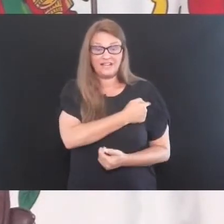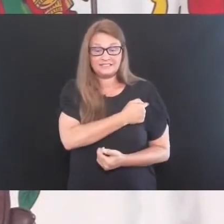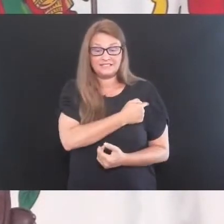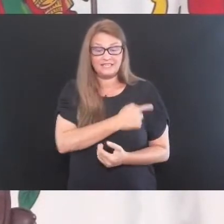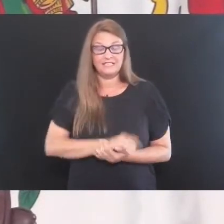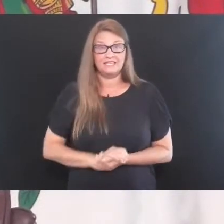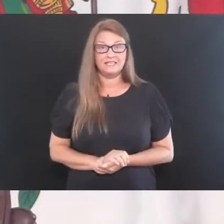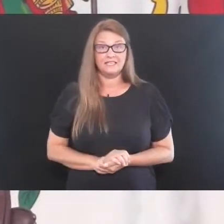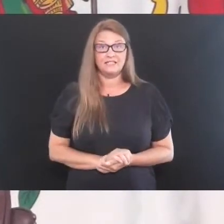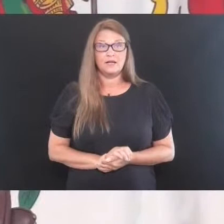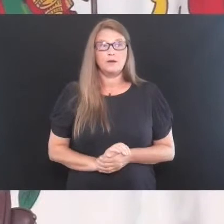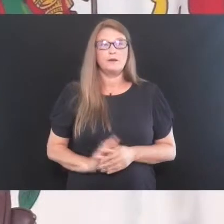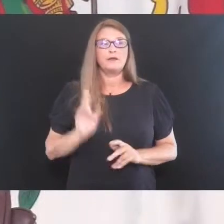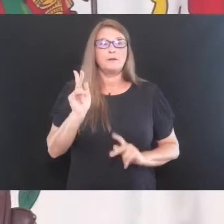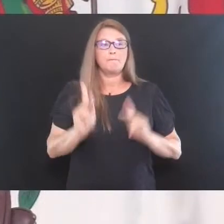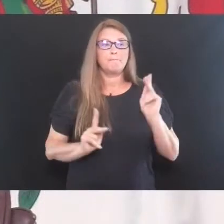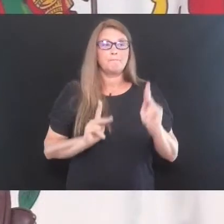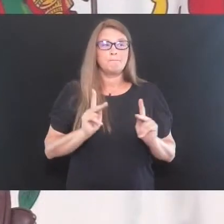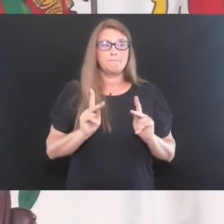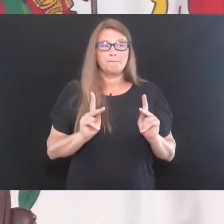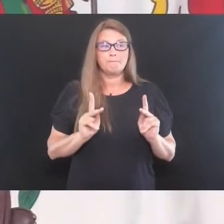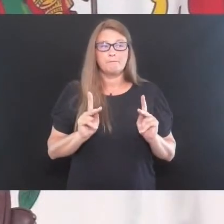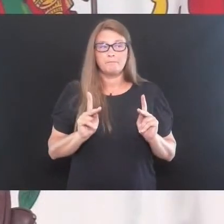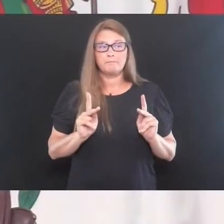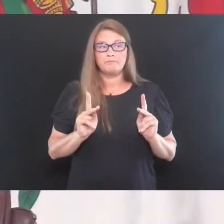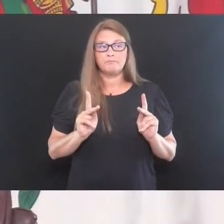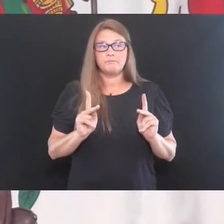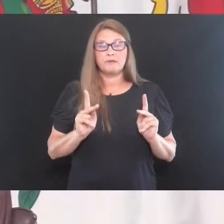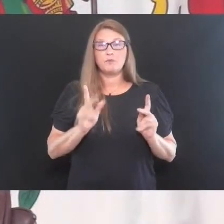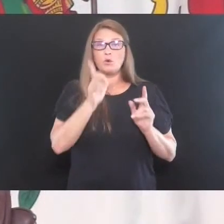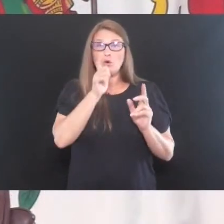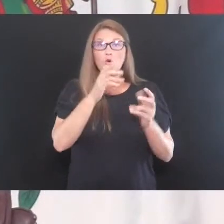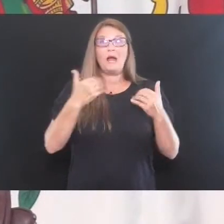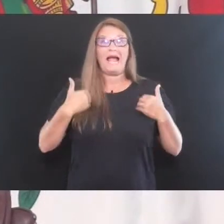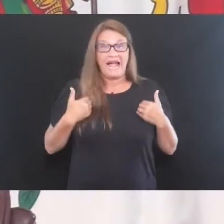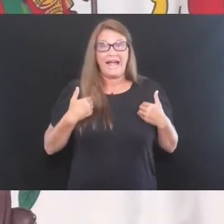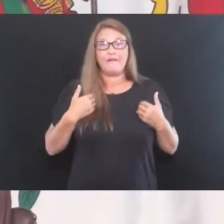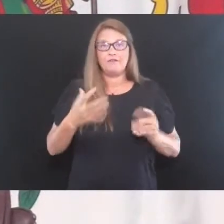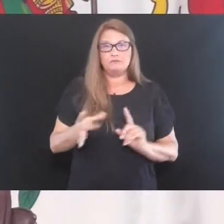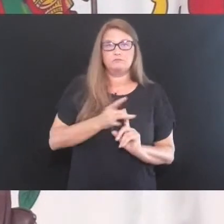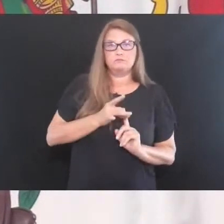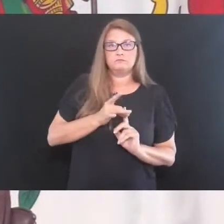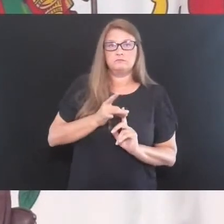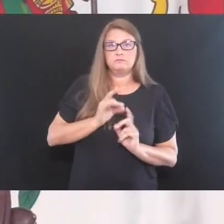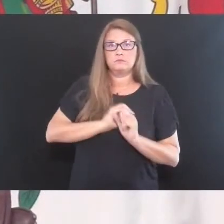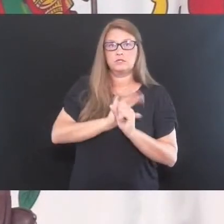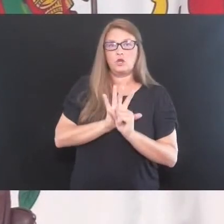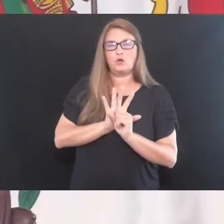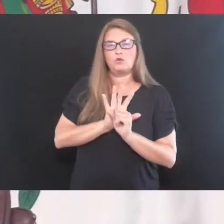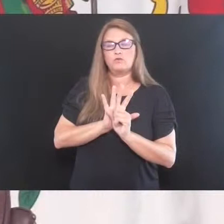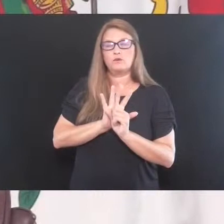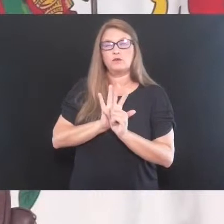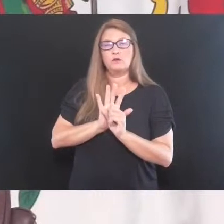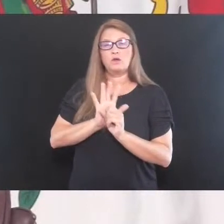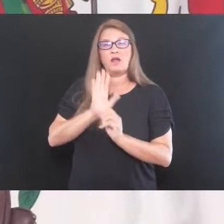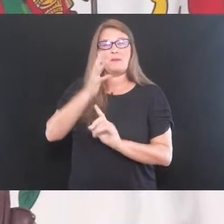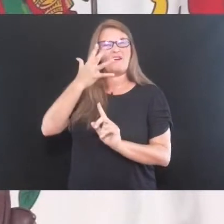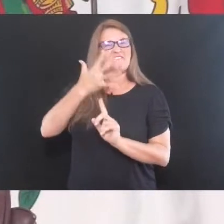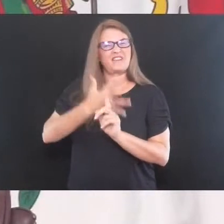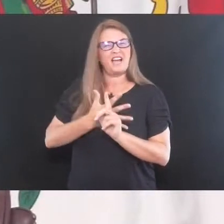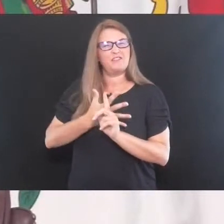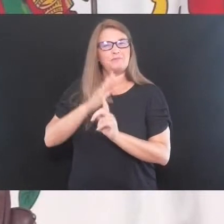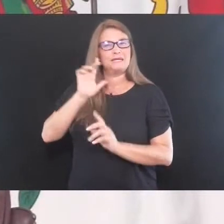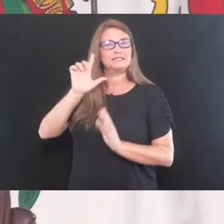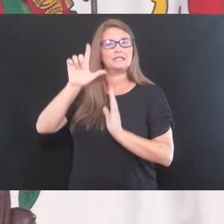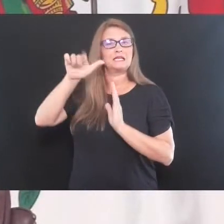said that people that do come in contact with COVID, 5 months later, a great percentage of